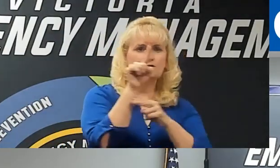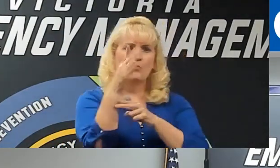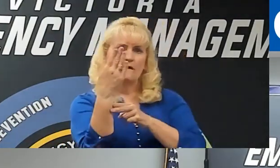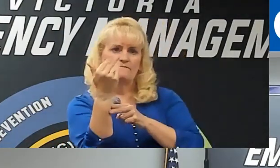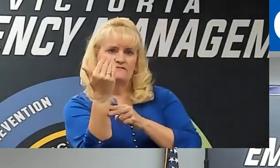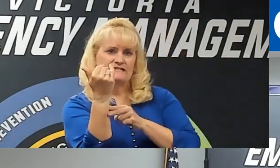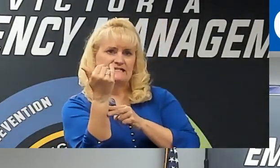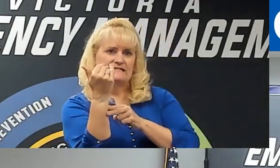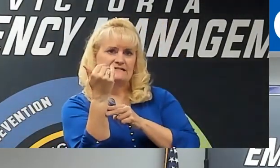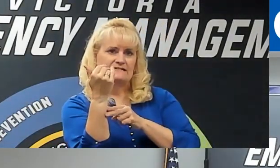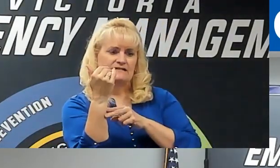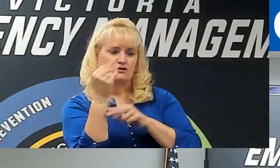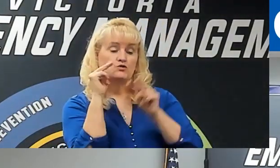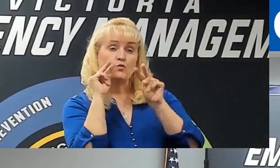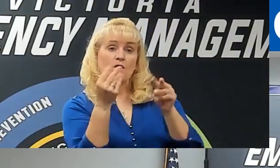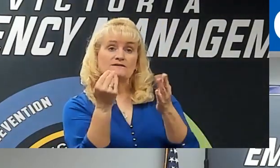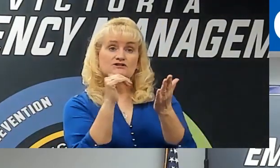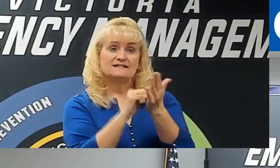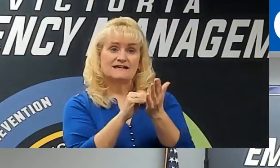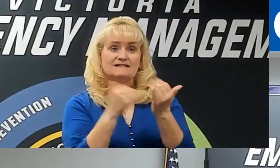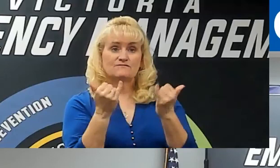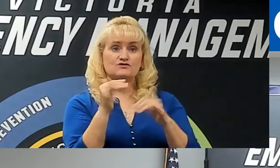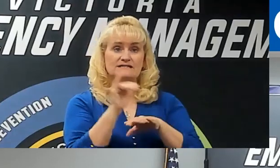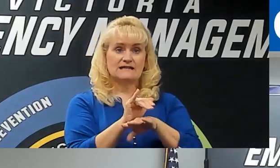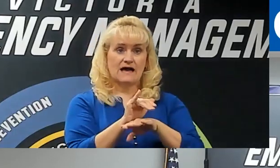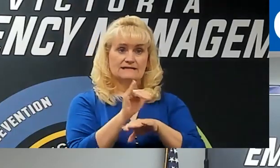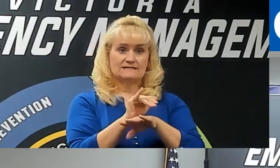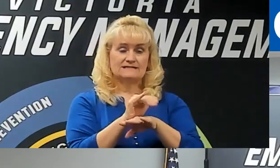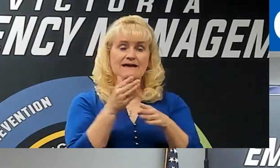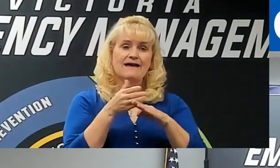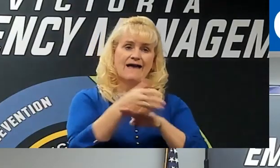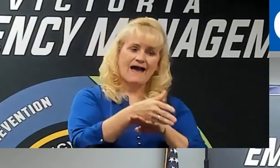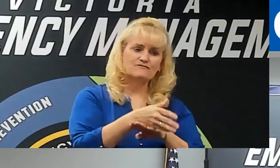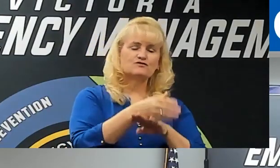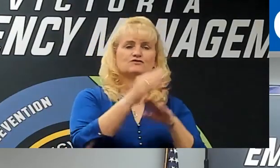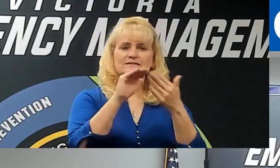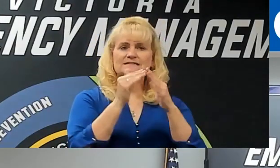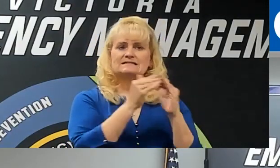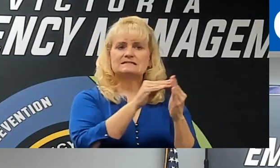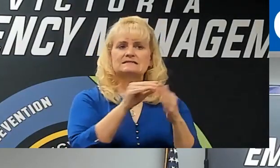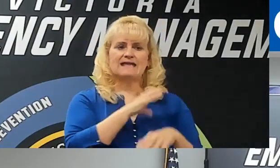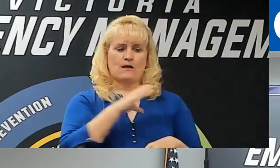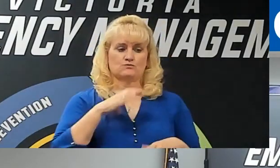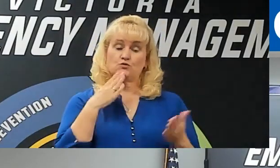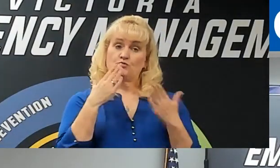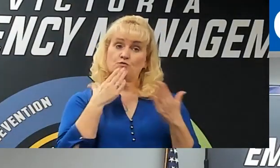for this replay of tonight's press conference following the City Council special meeting this evening. I want to